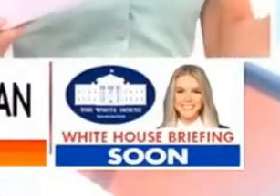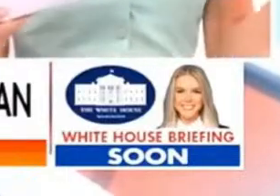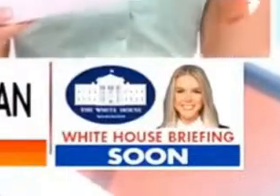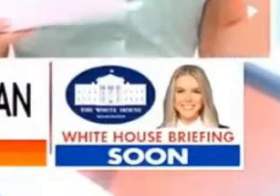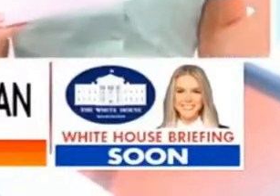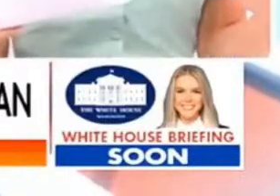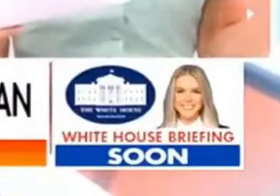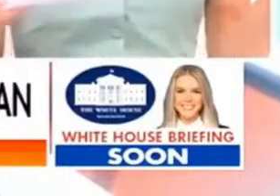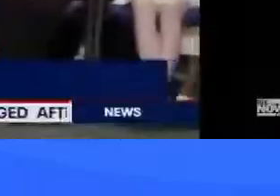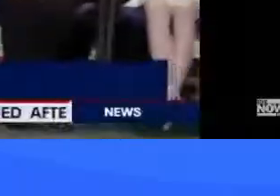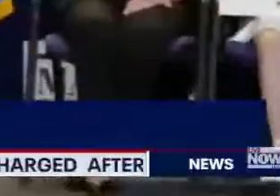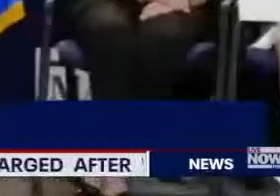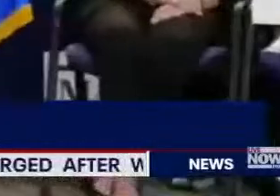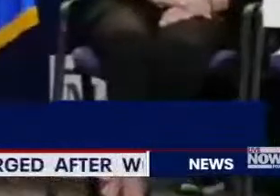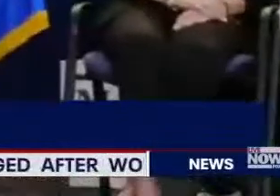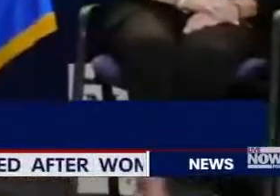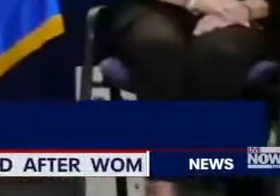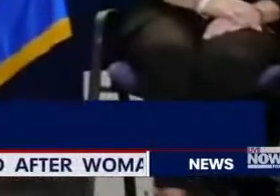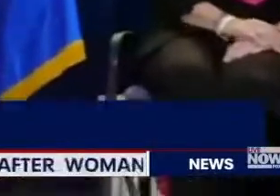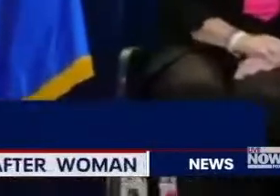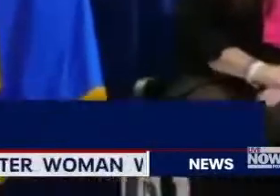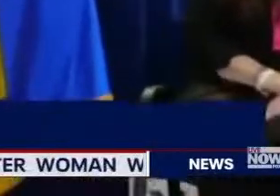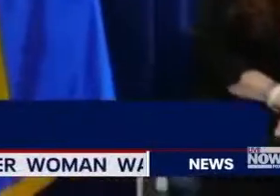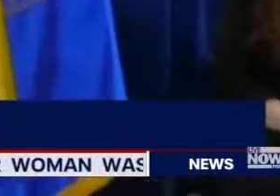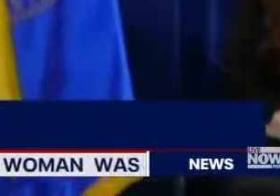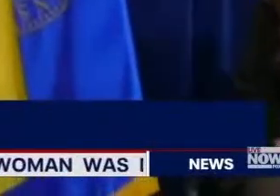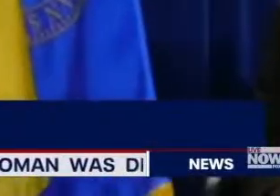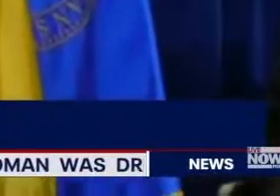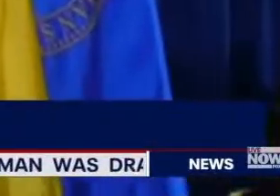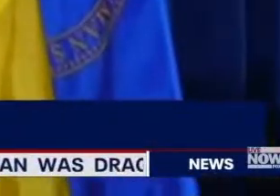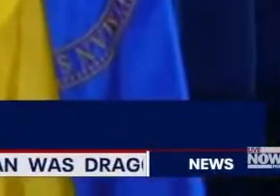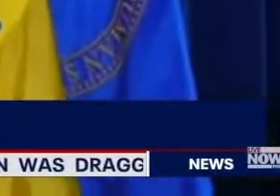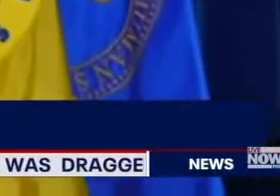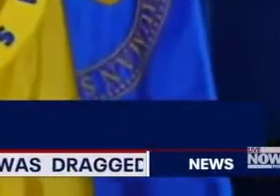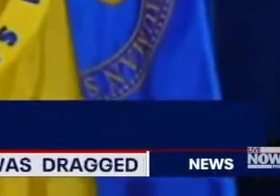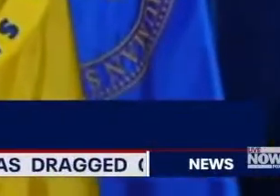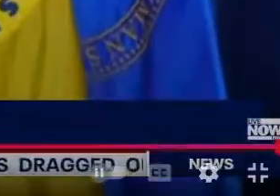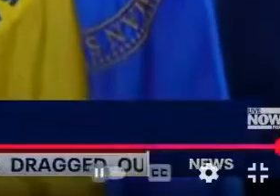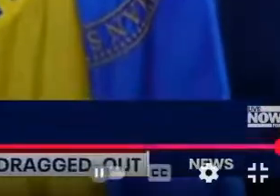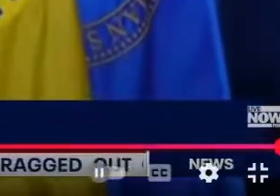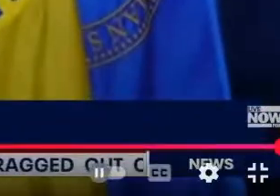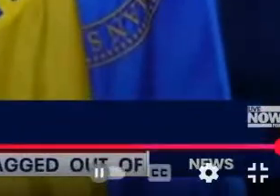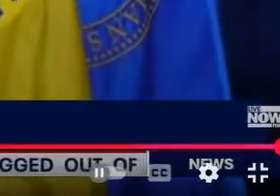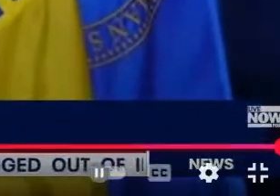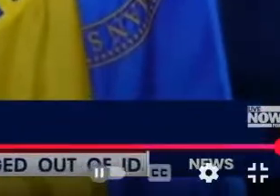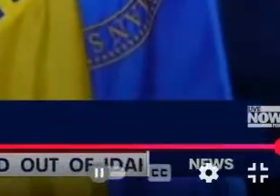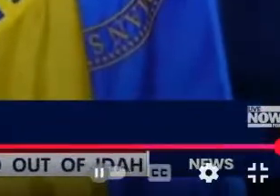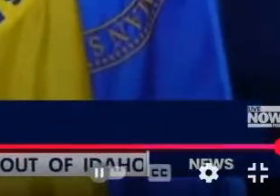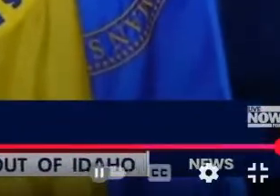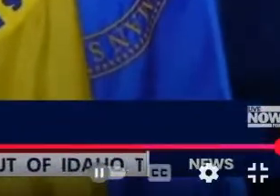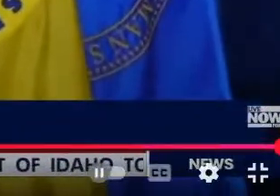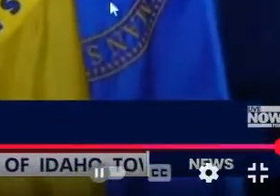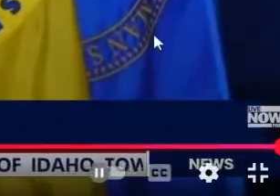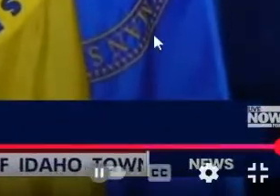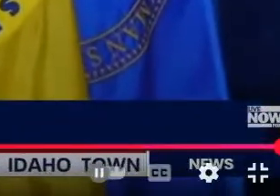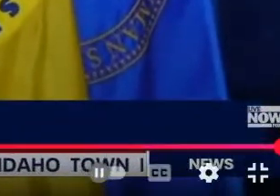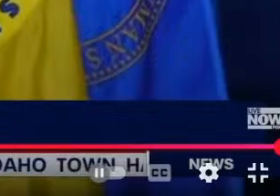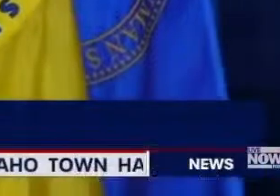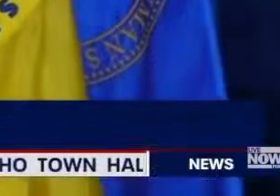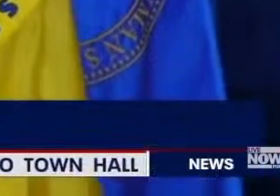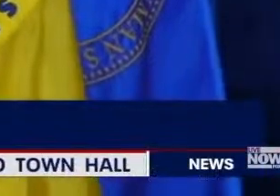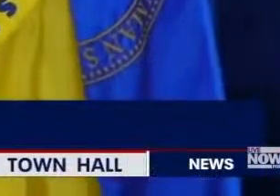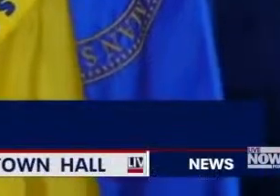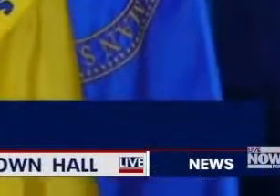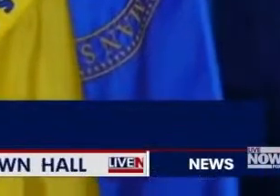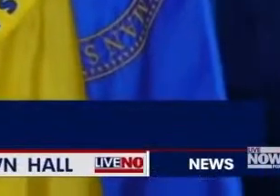us look at our own, what we're. All right, looks like as soon as I cut, looks like they go right back to the stage. Let me unmute this. It's my